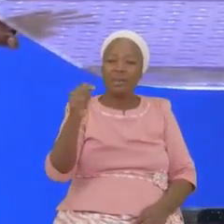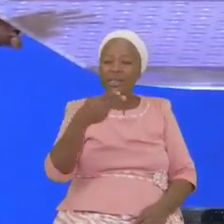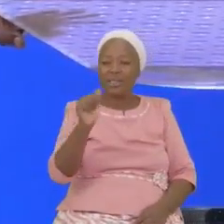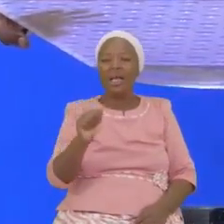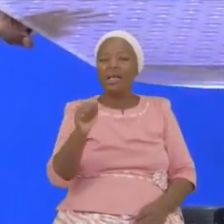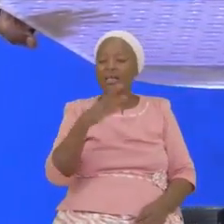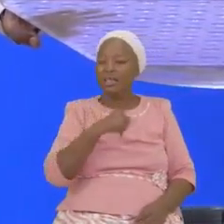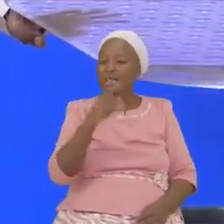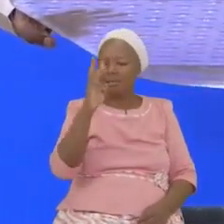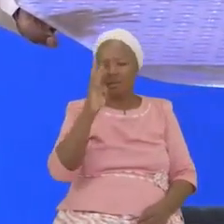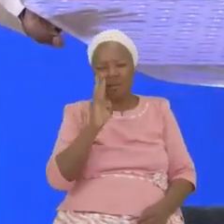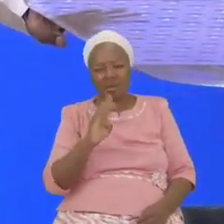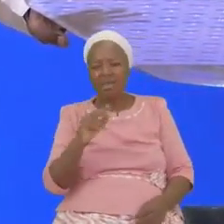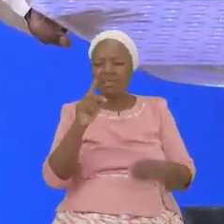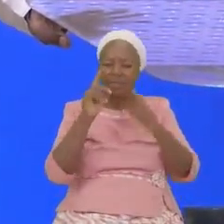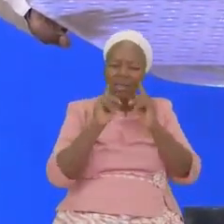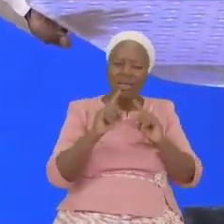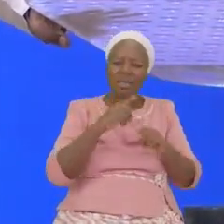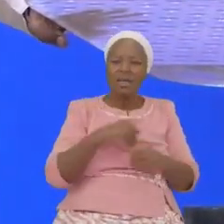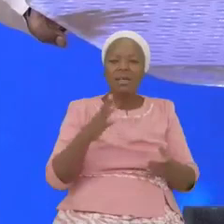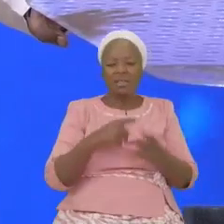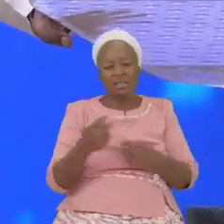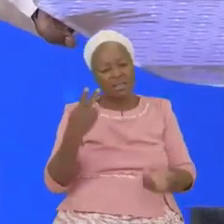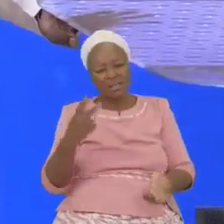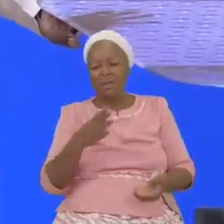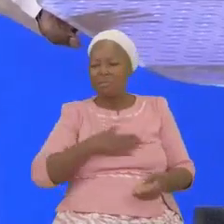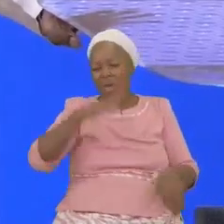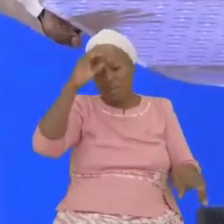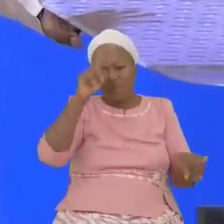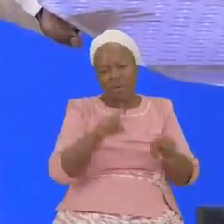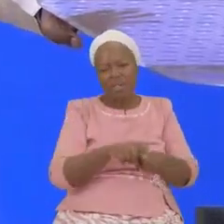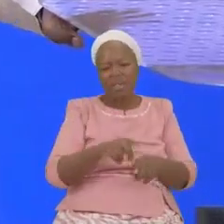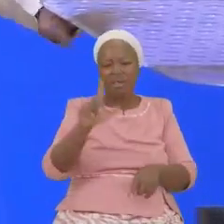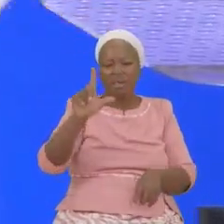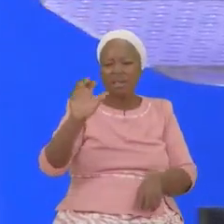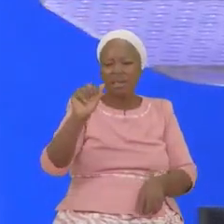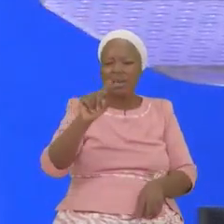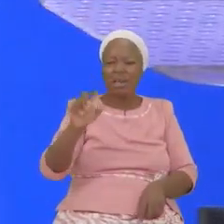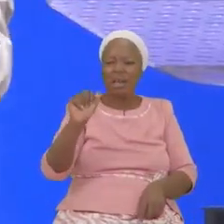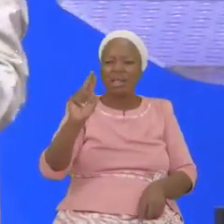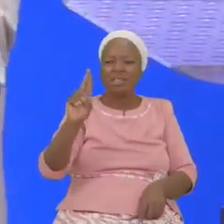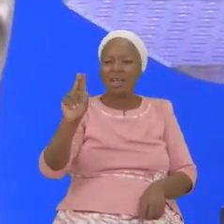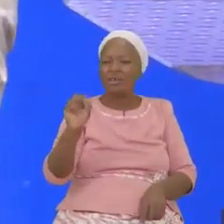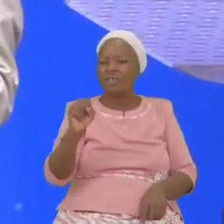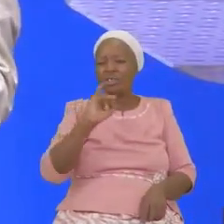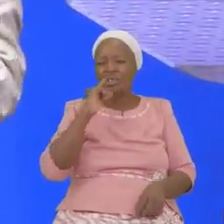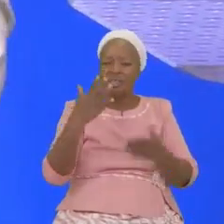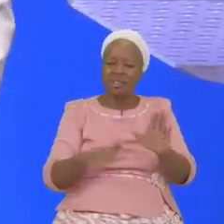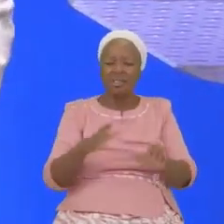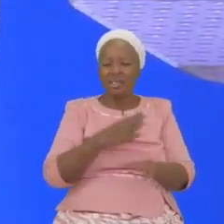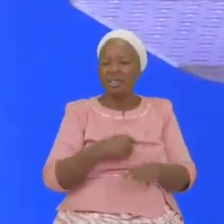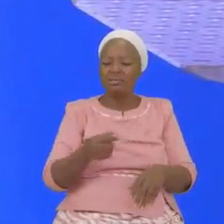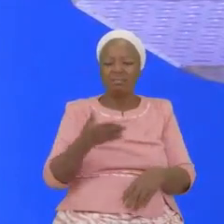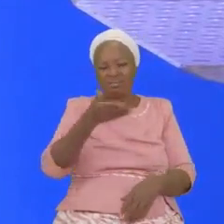beloved brother Lazarus is dead, is in the graves, is evil stinking now, and Christ comes